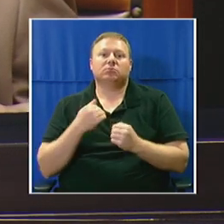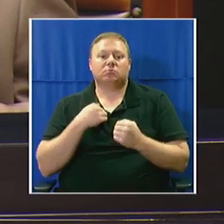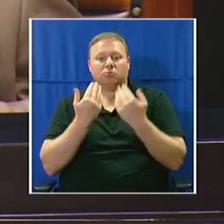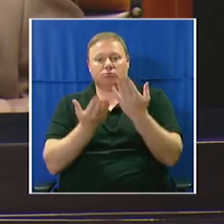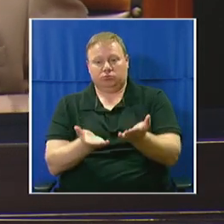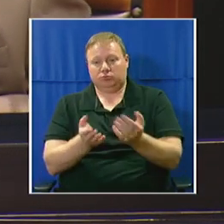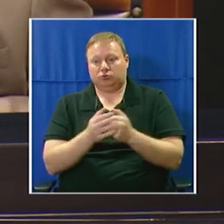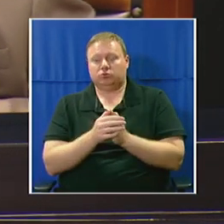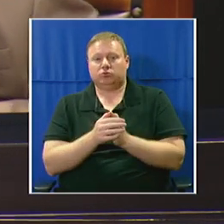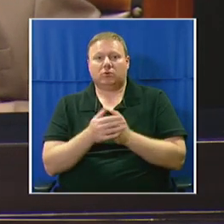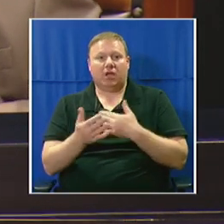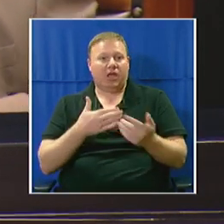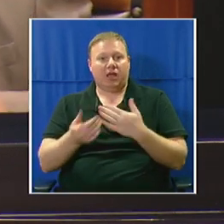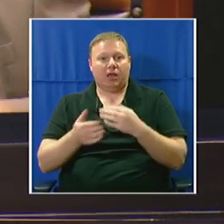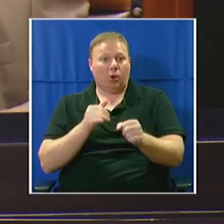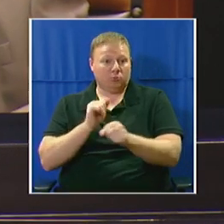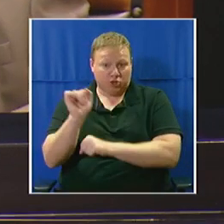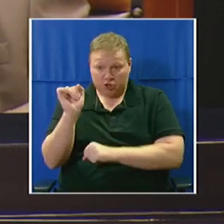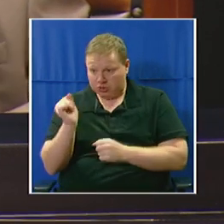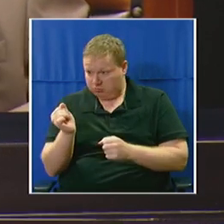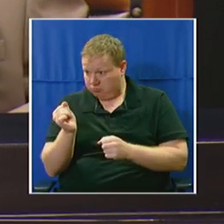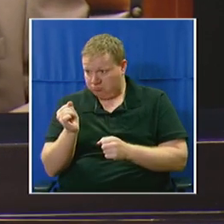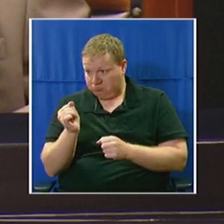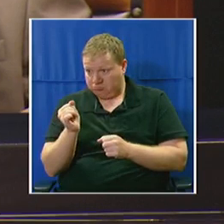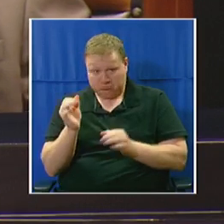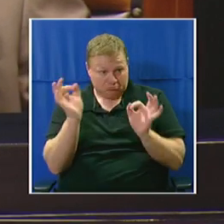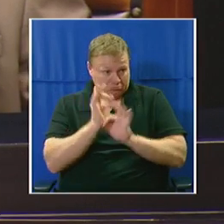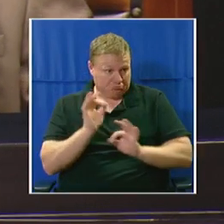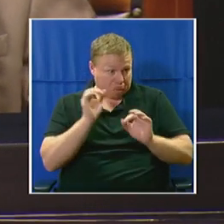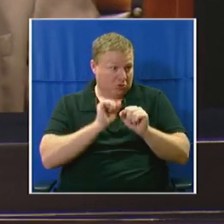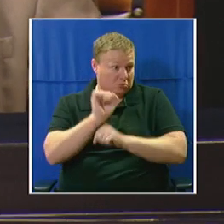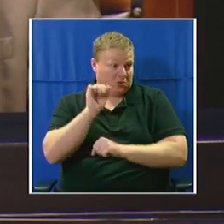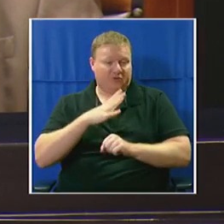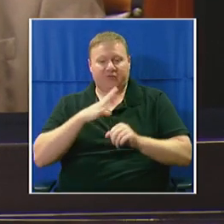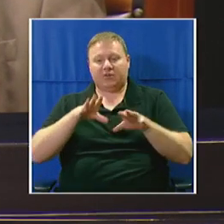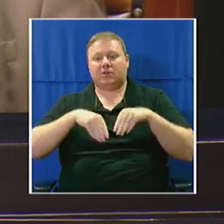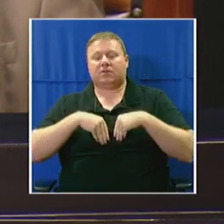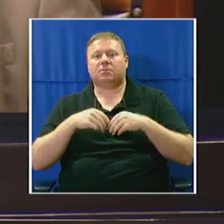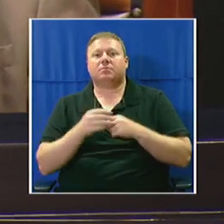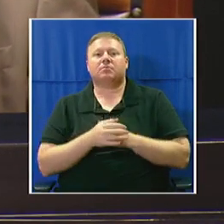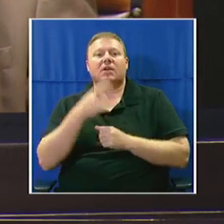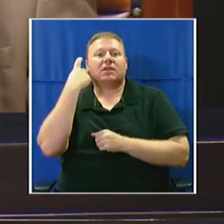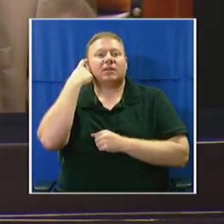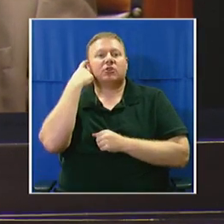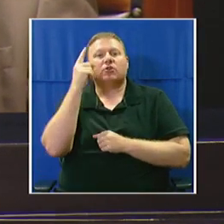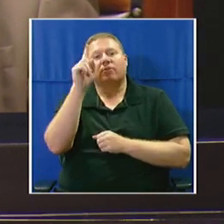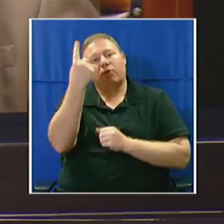objections agreed to uh good start the secretary will read the first